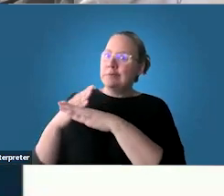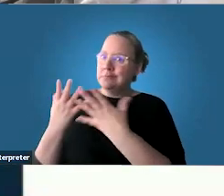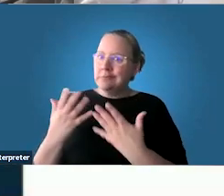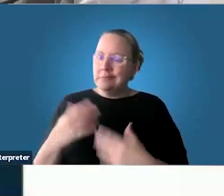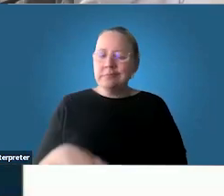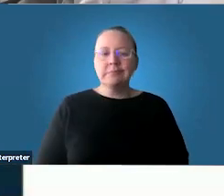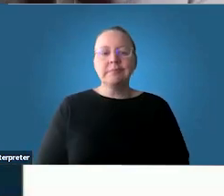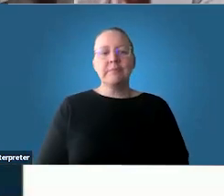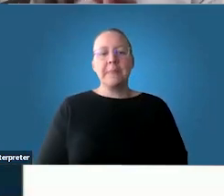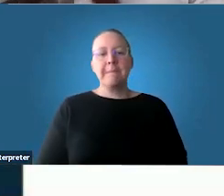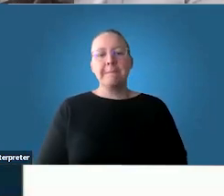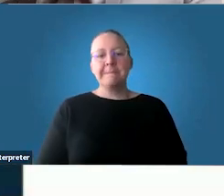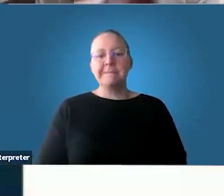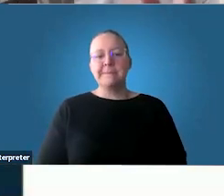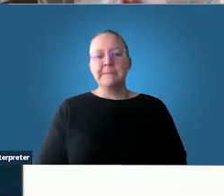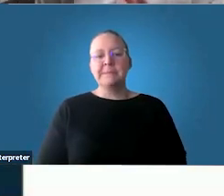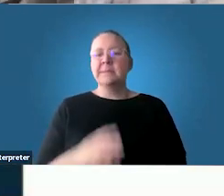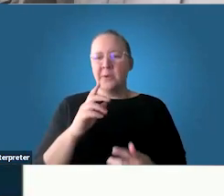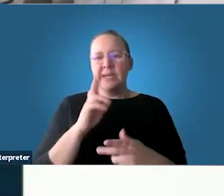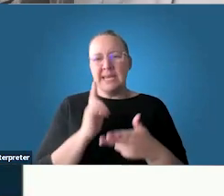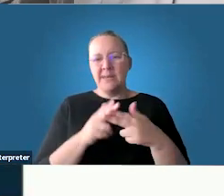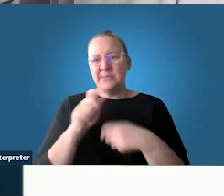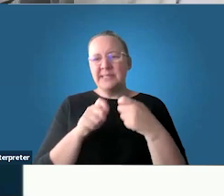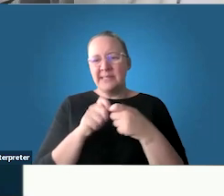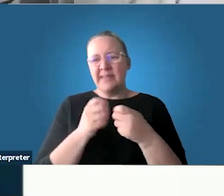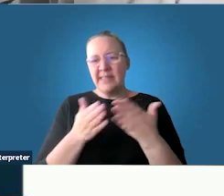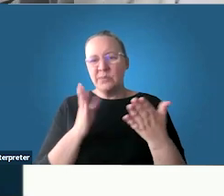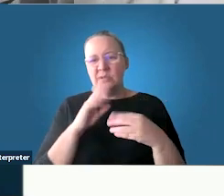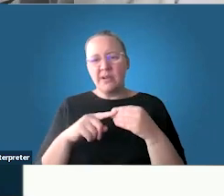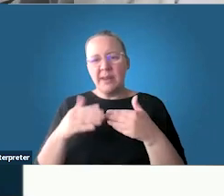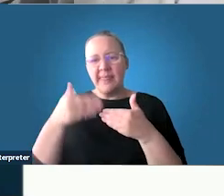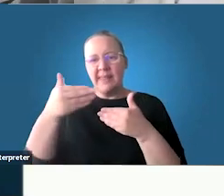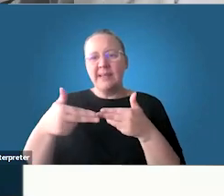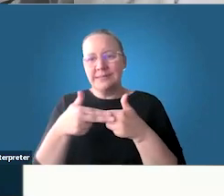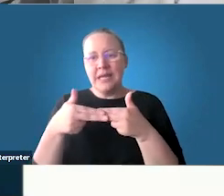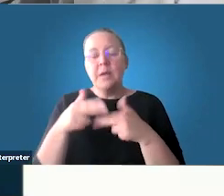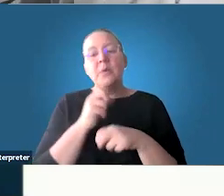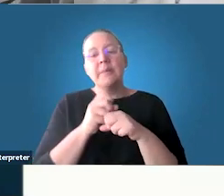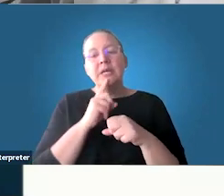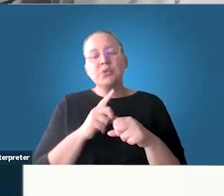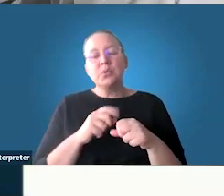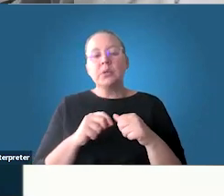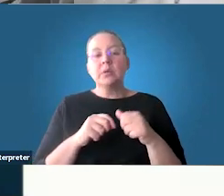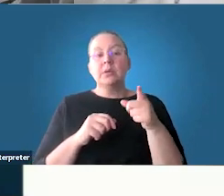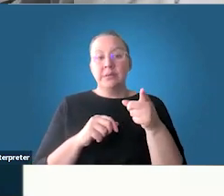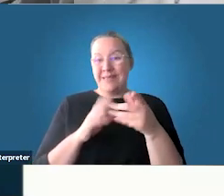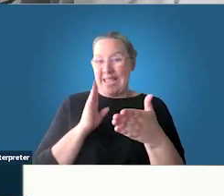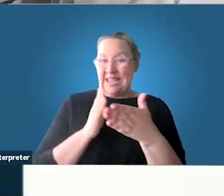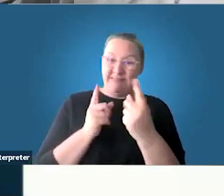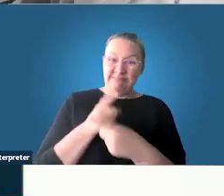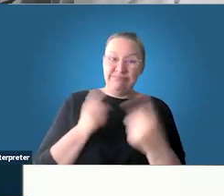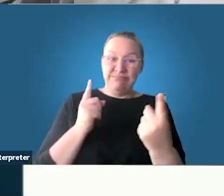said we named specific ones, which I will get into on the next slide, but we also wanted to name that anti-Blackness,